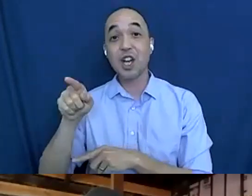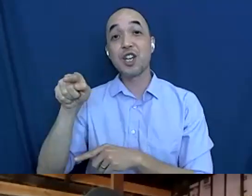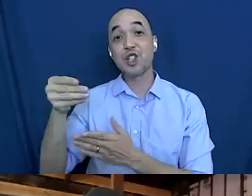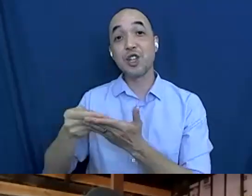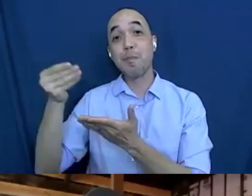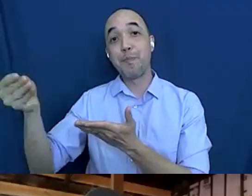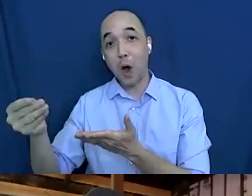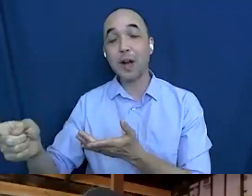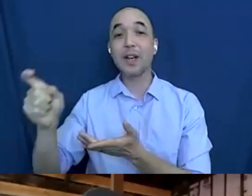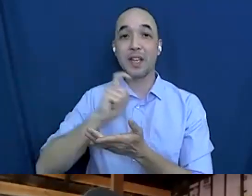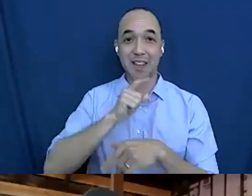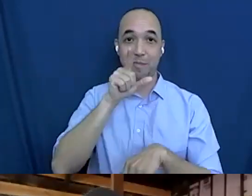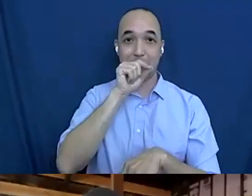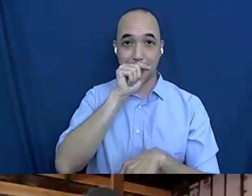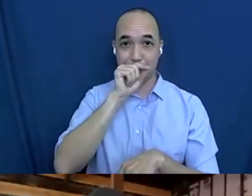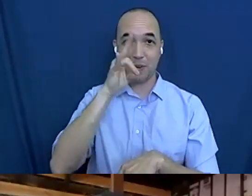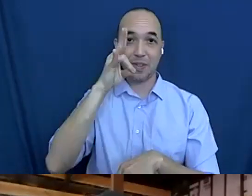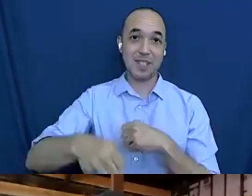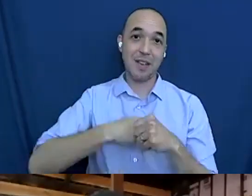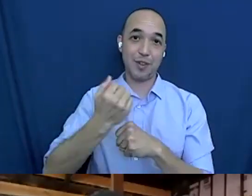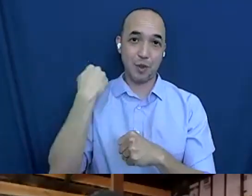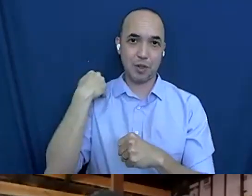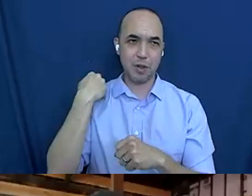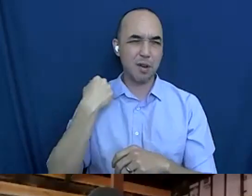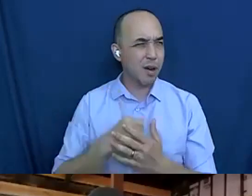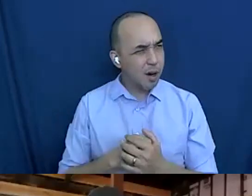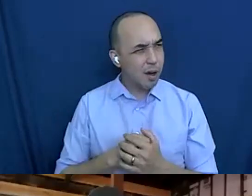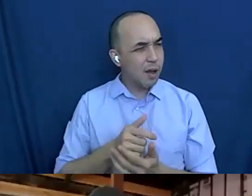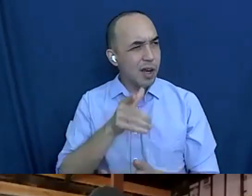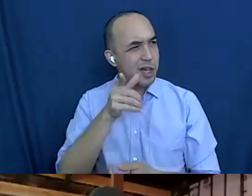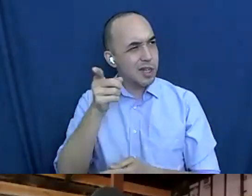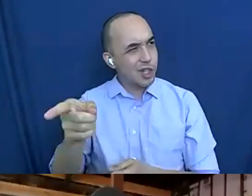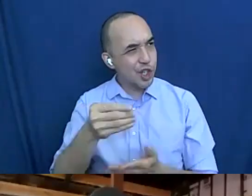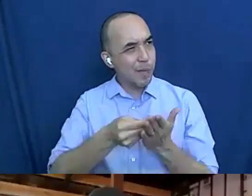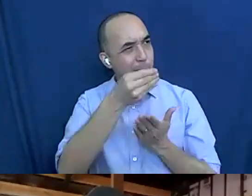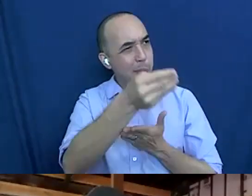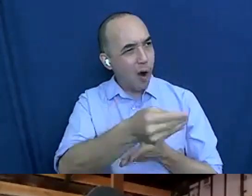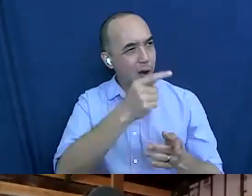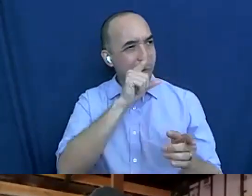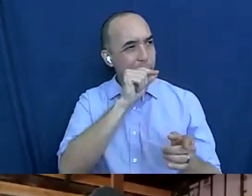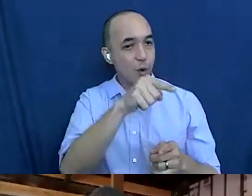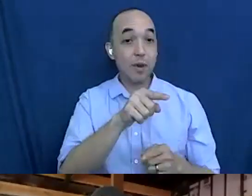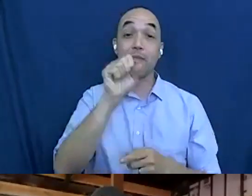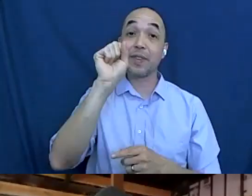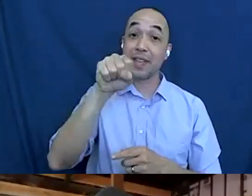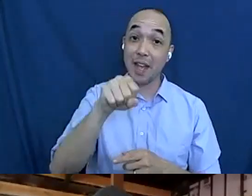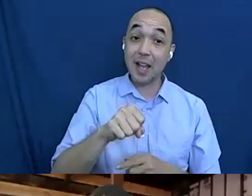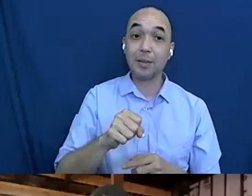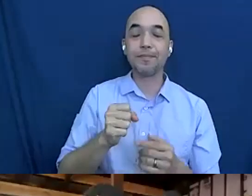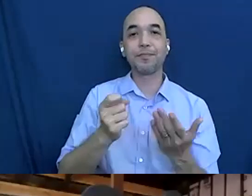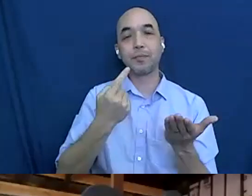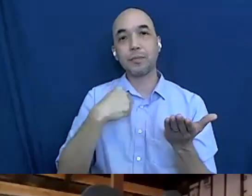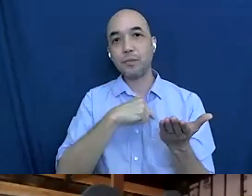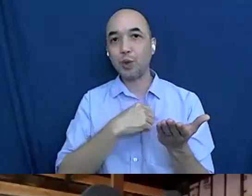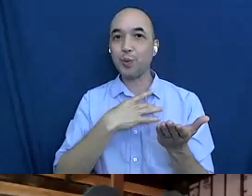She bought the bird for you? Yes. Falconers breed certain species of birds. And because you're in a